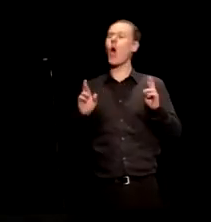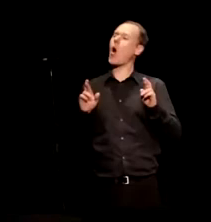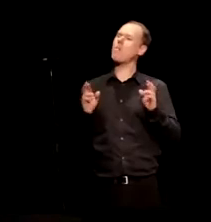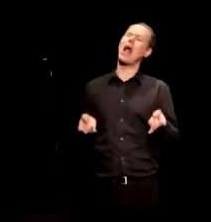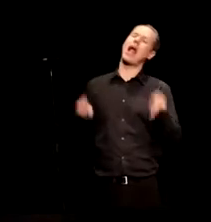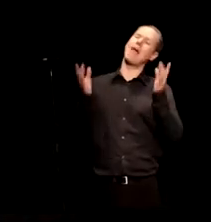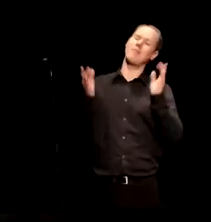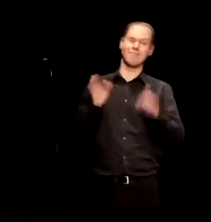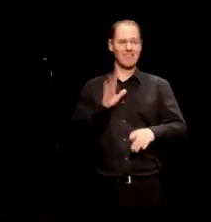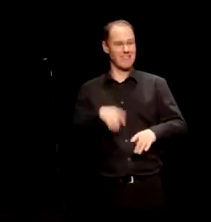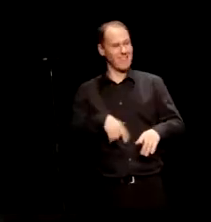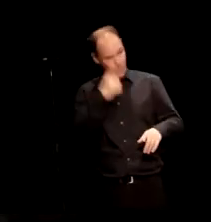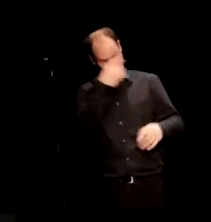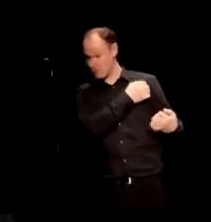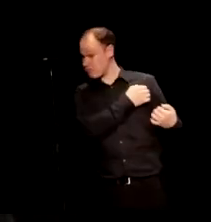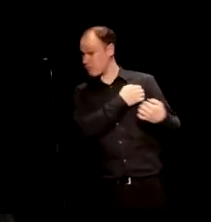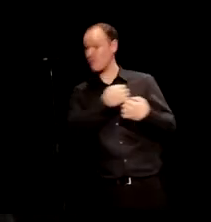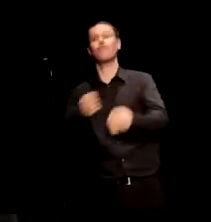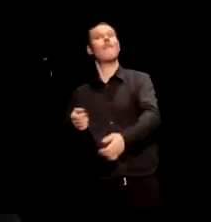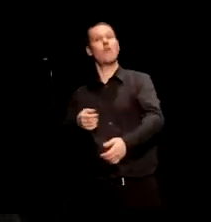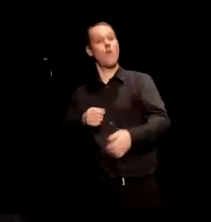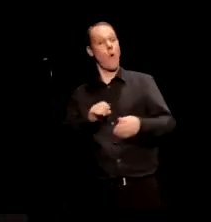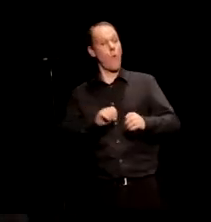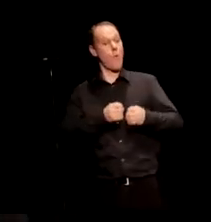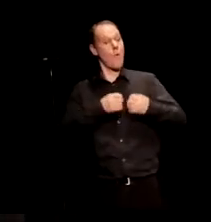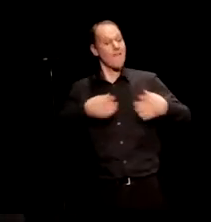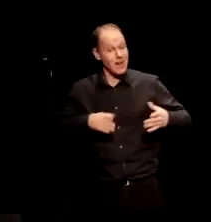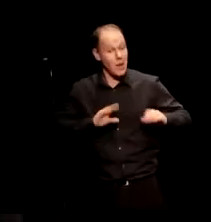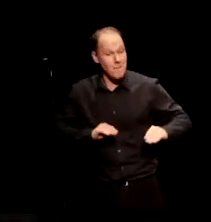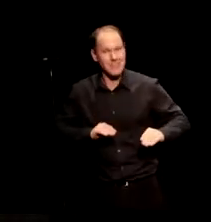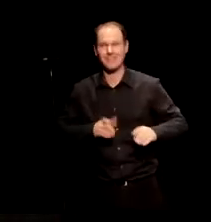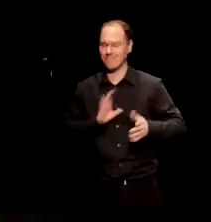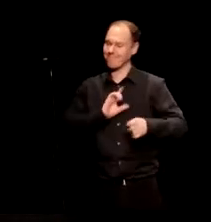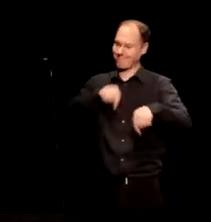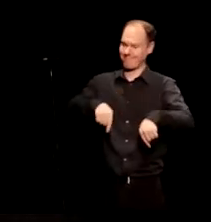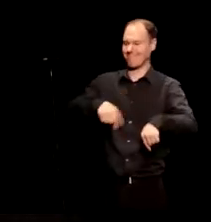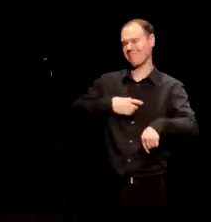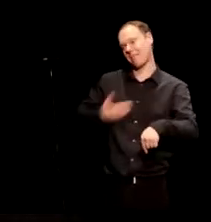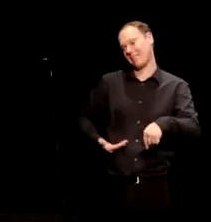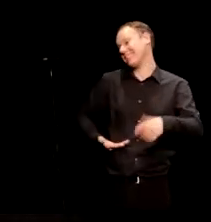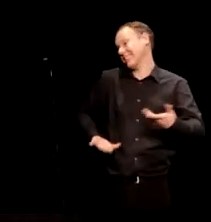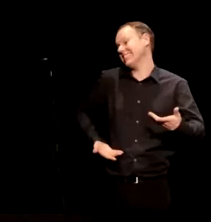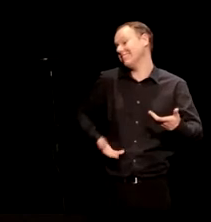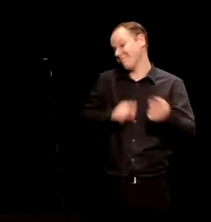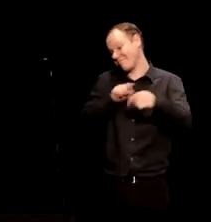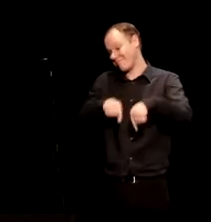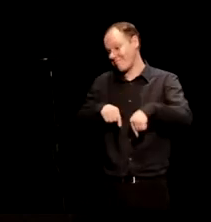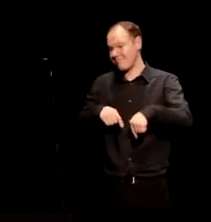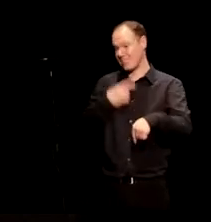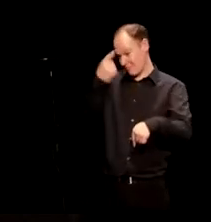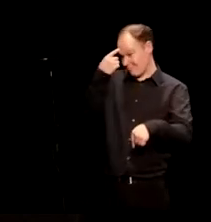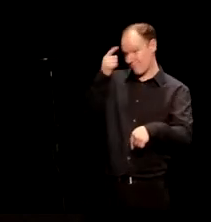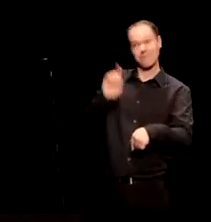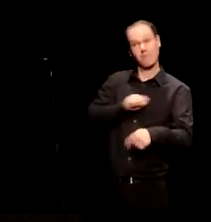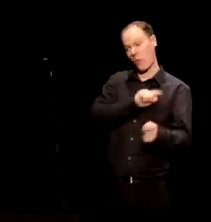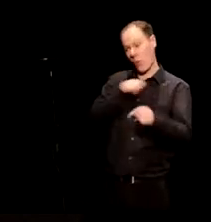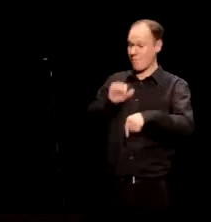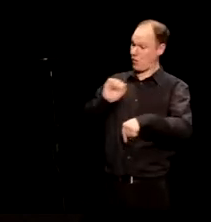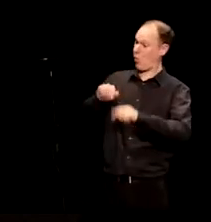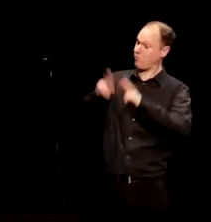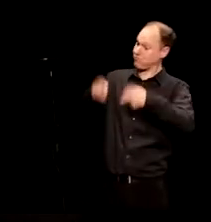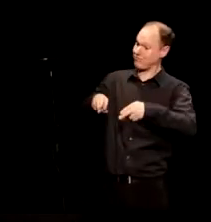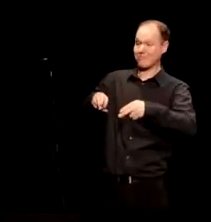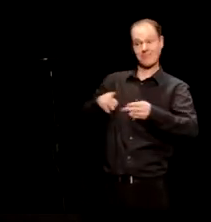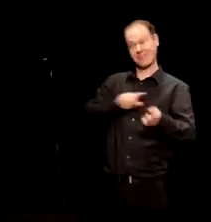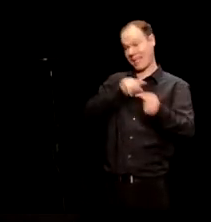without stopping. No. Dylan had to stop on business here in Hillcrest, so I made him drop me at your place first. We must start again